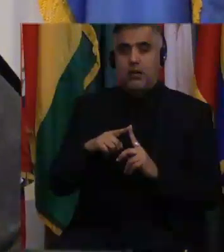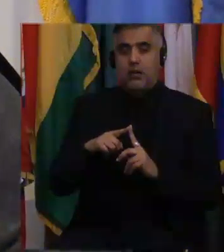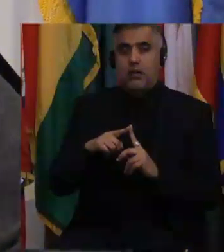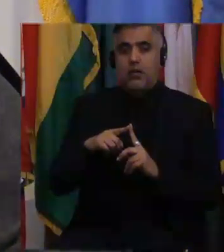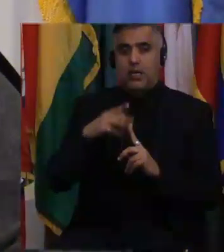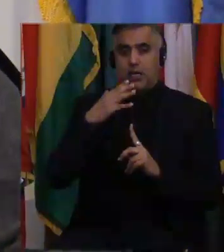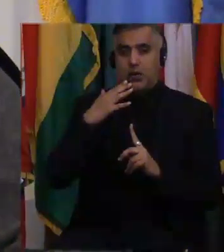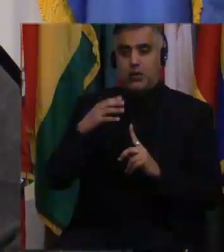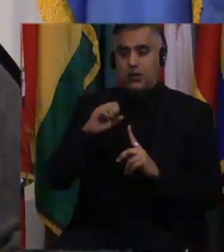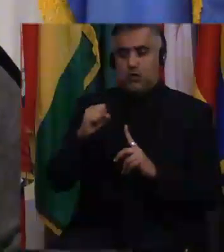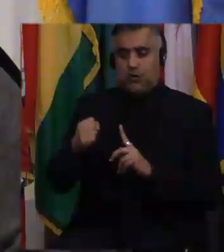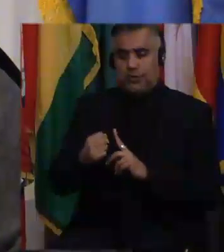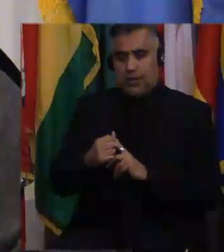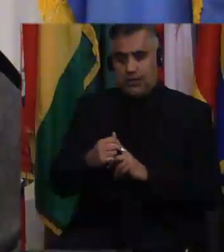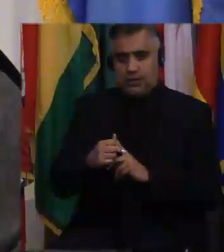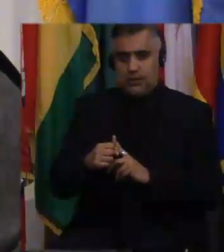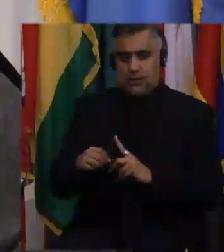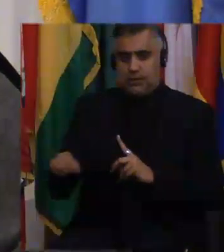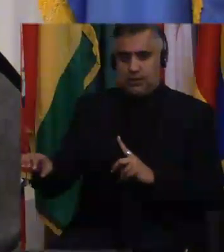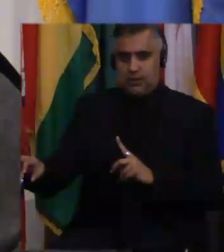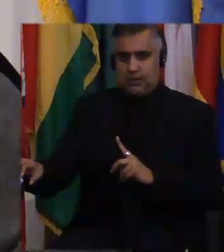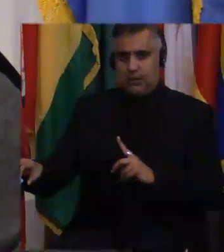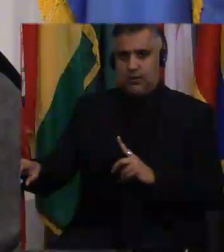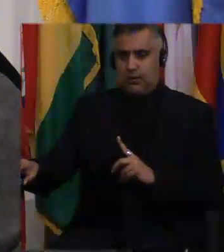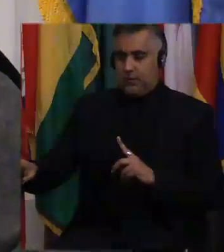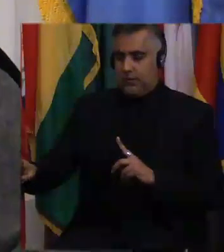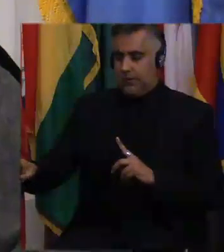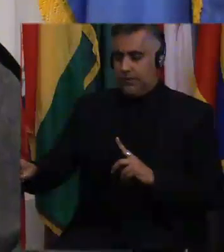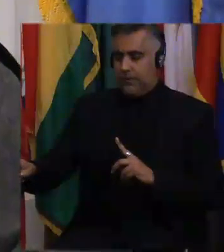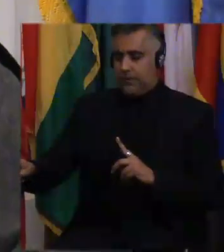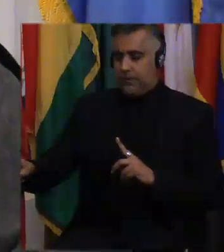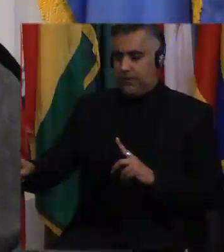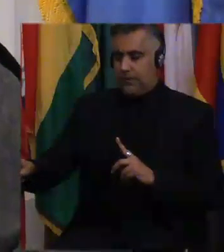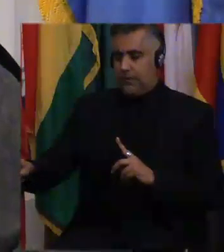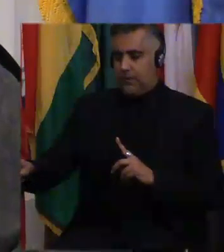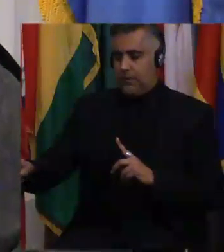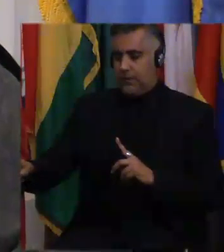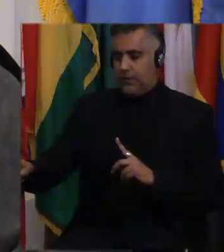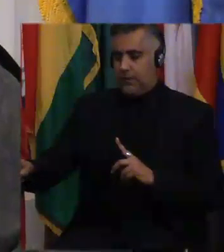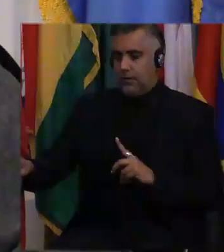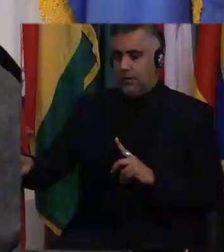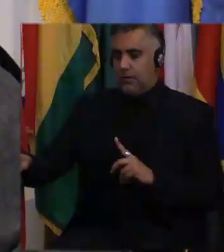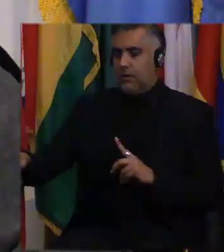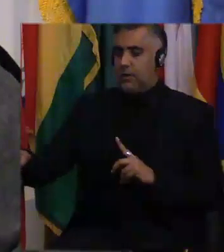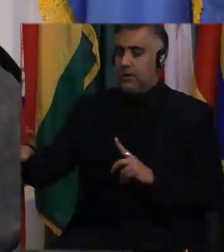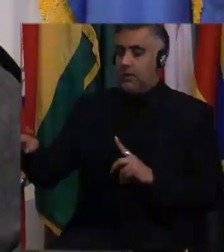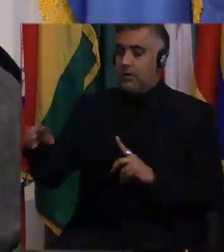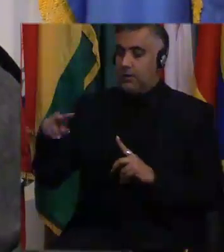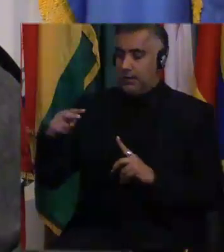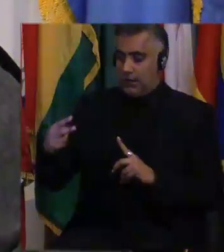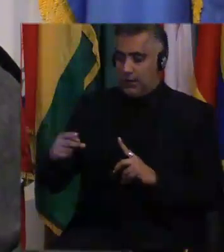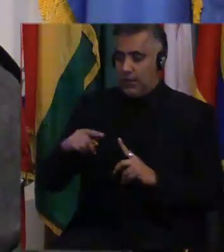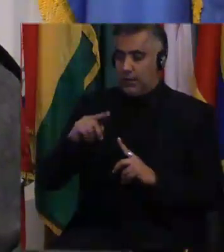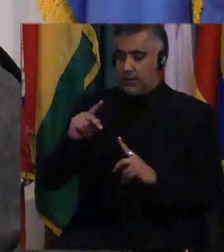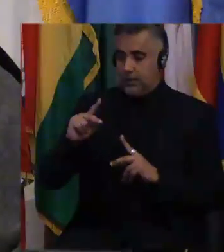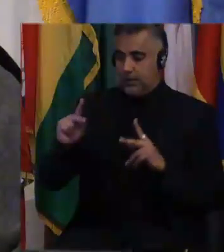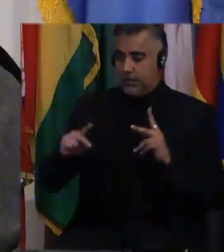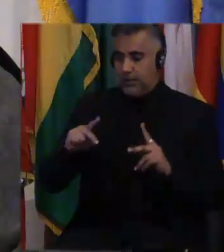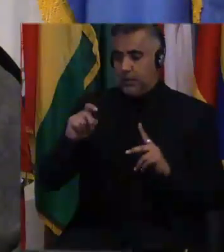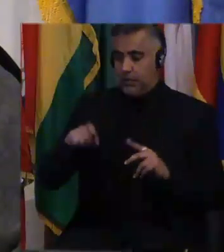in good circumstances as far as the person is concerned. A second area is that these people need to